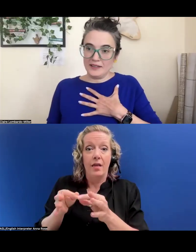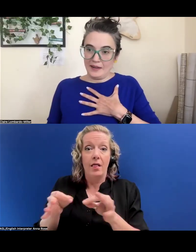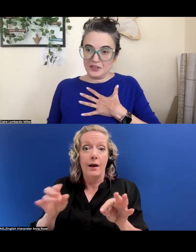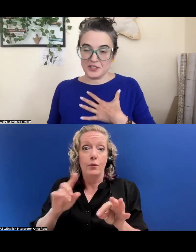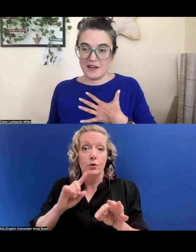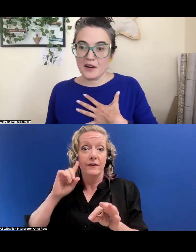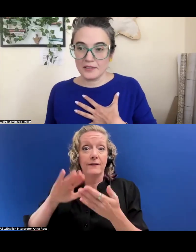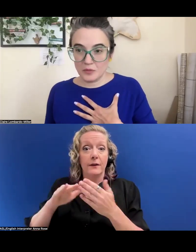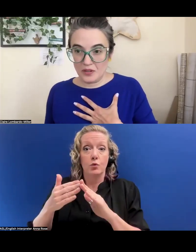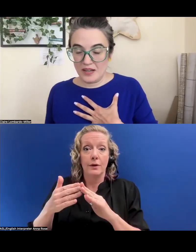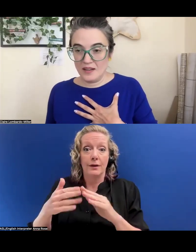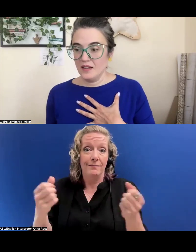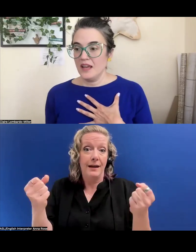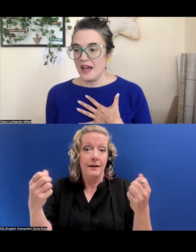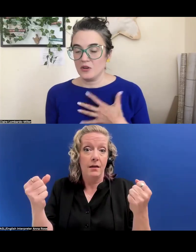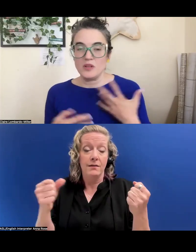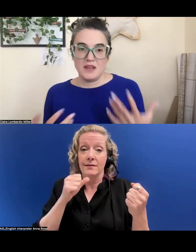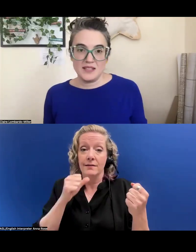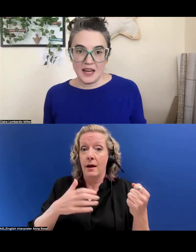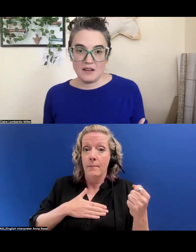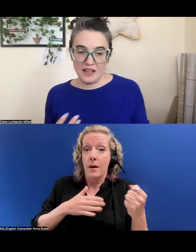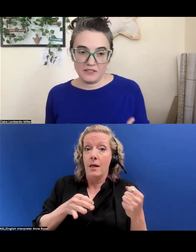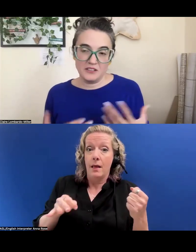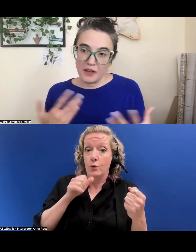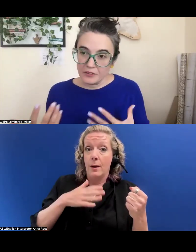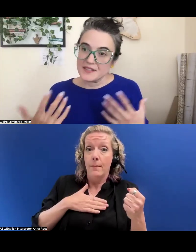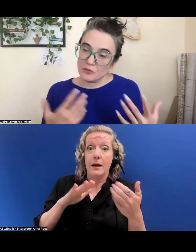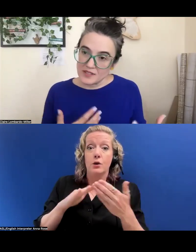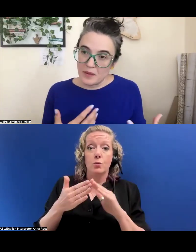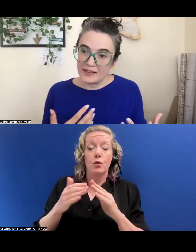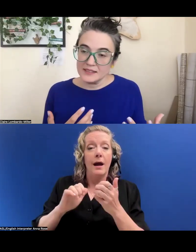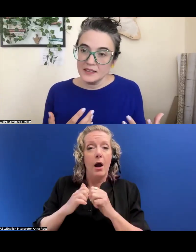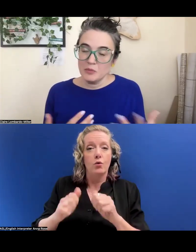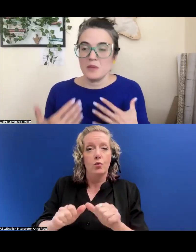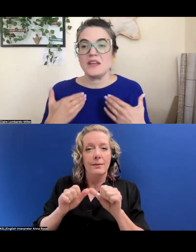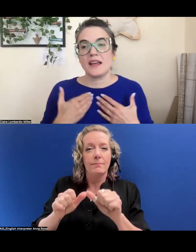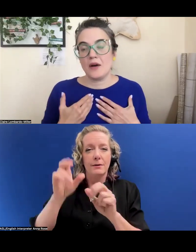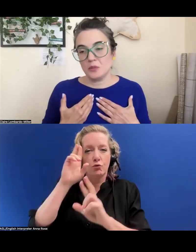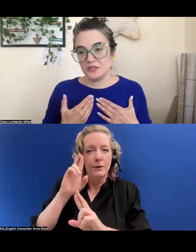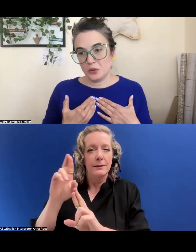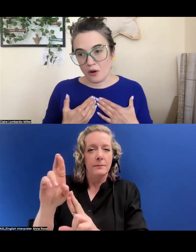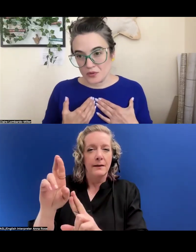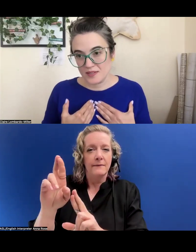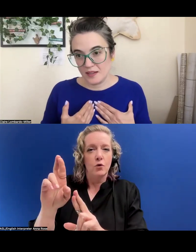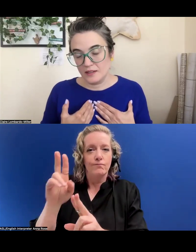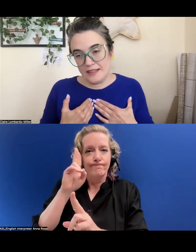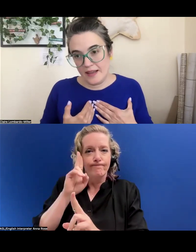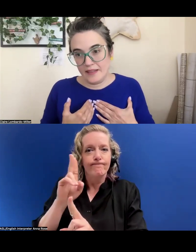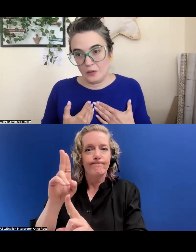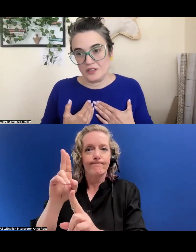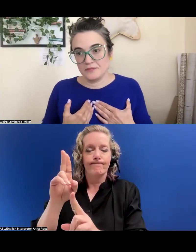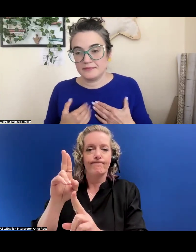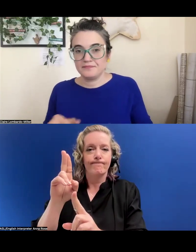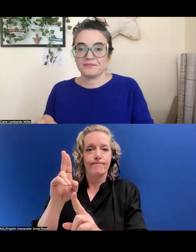not our language and not our community. How do we maintain a level of reverence and respect by being accountable to our own skill in